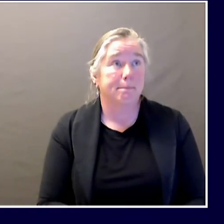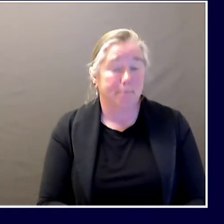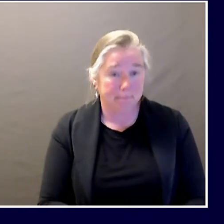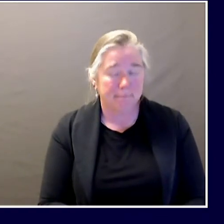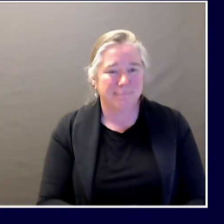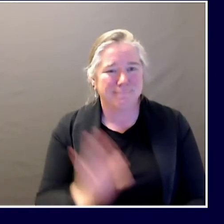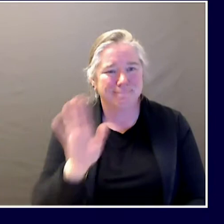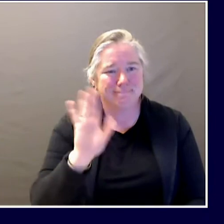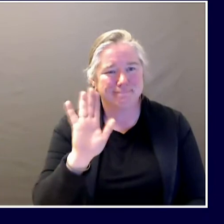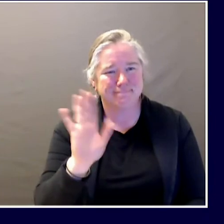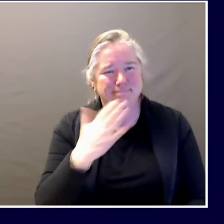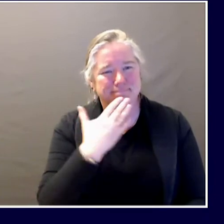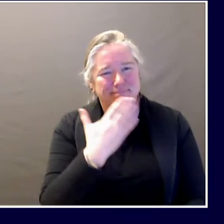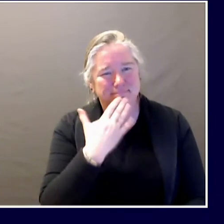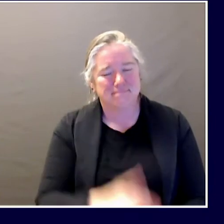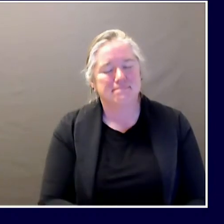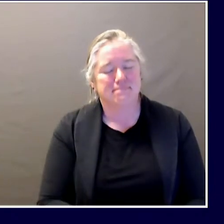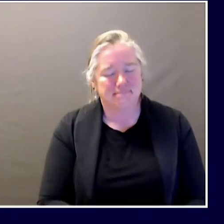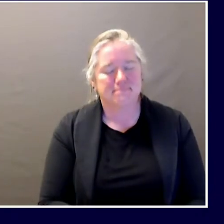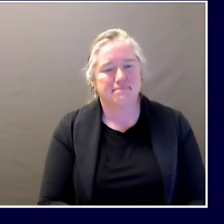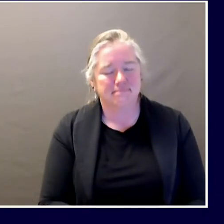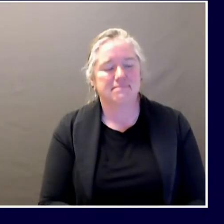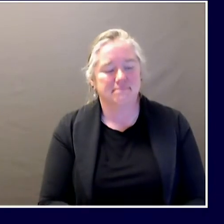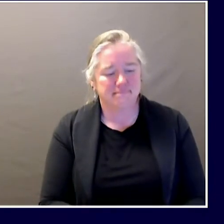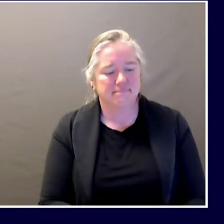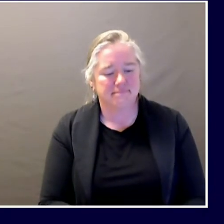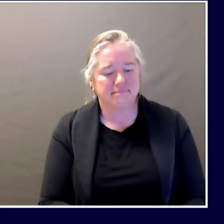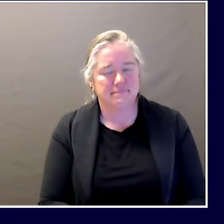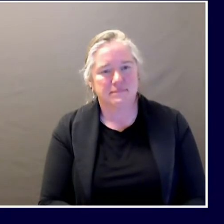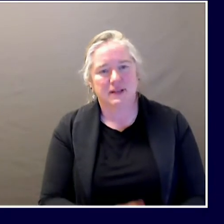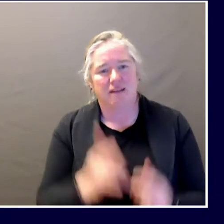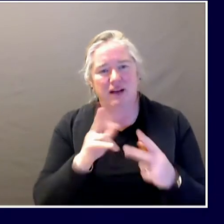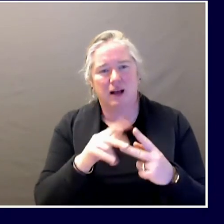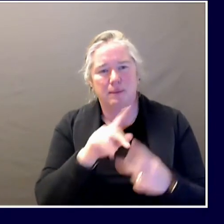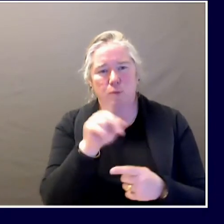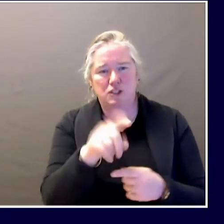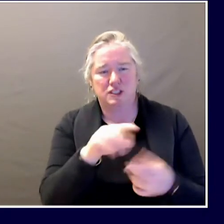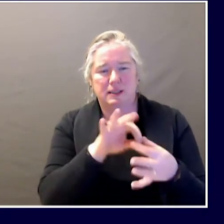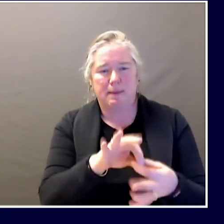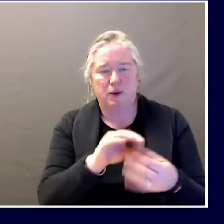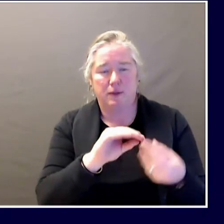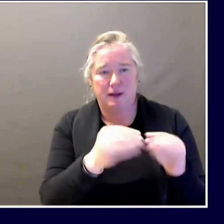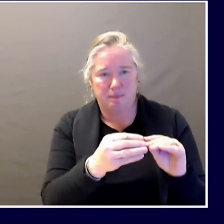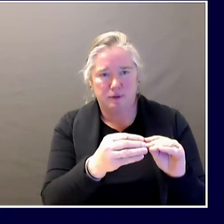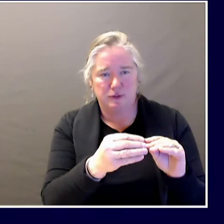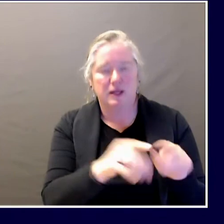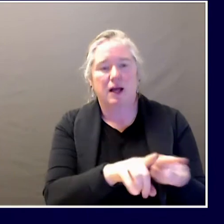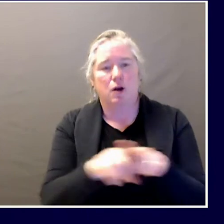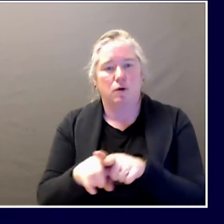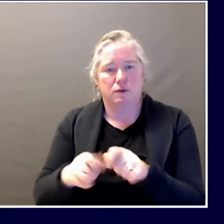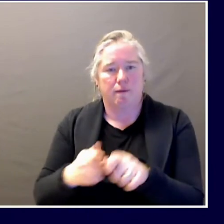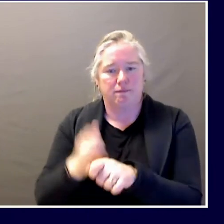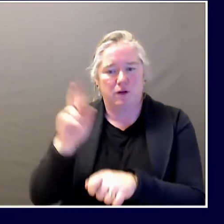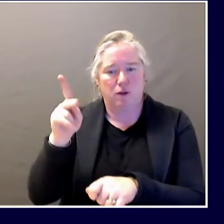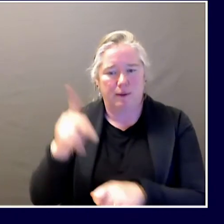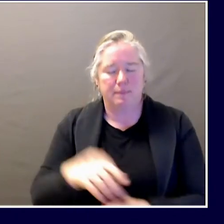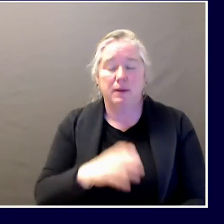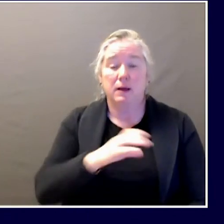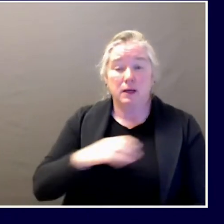Yes, hi, thank you. Just had a couple of numbers questions, and then I have a follow-up. Commissioner